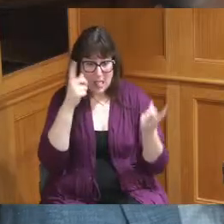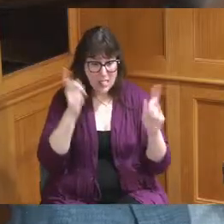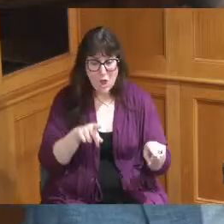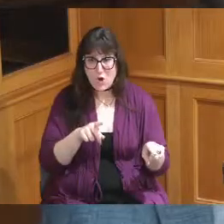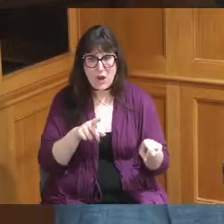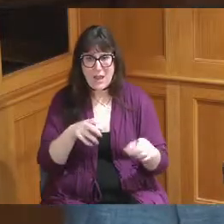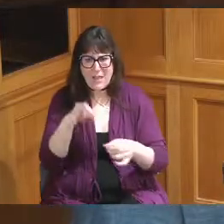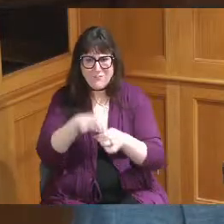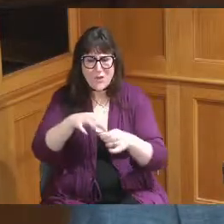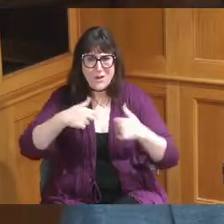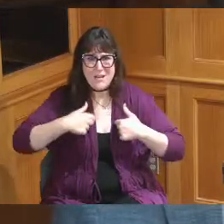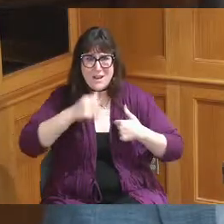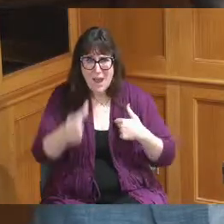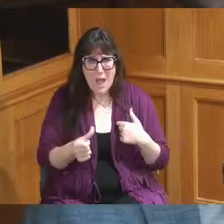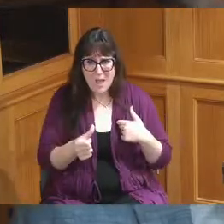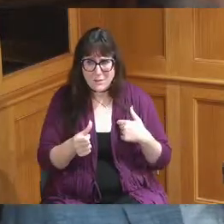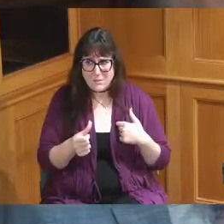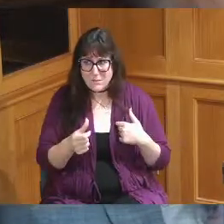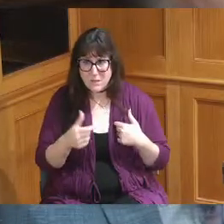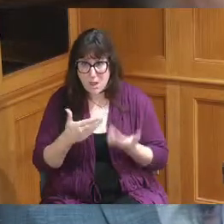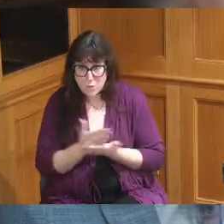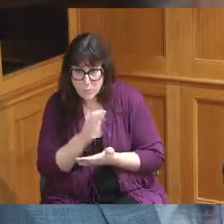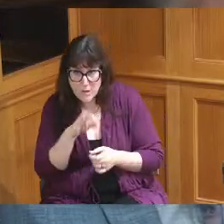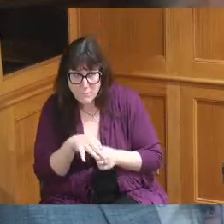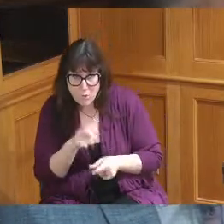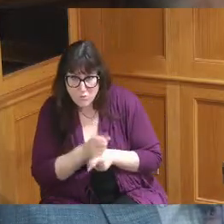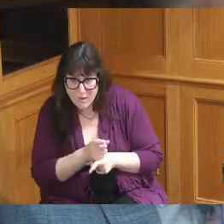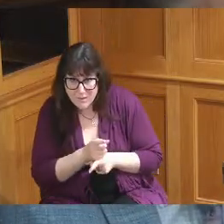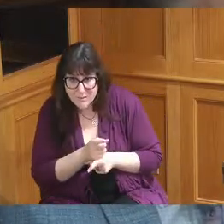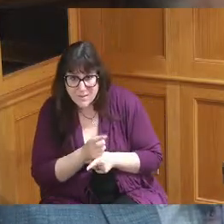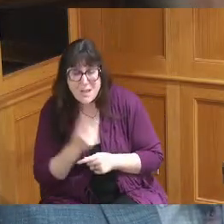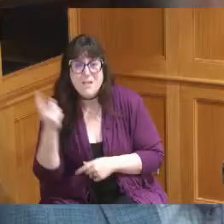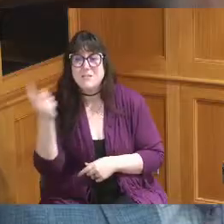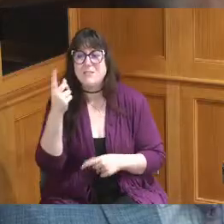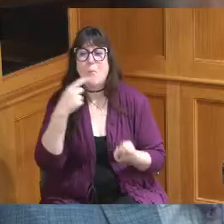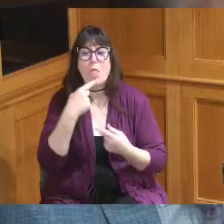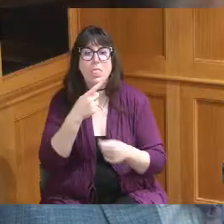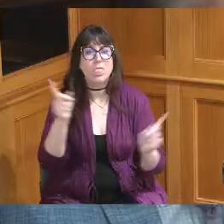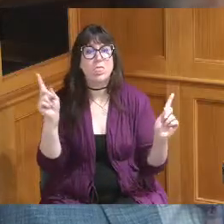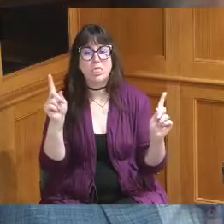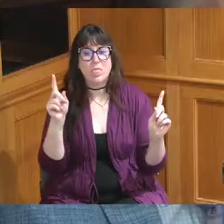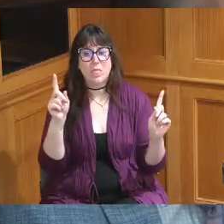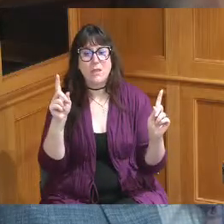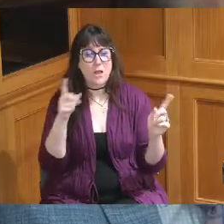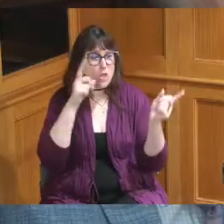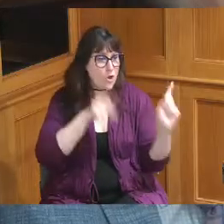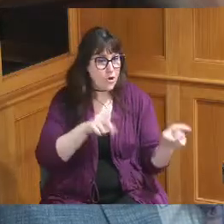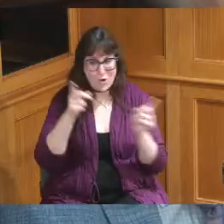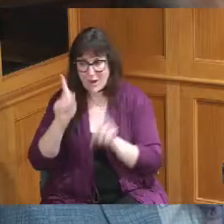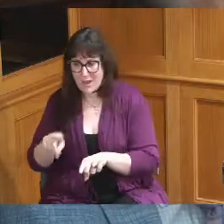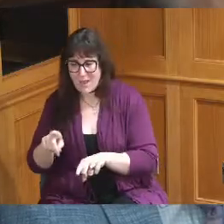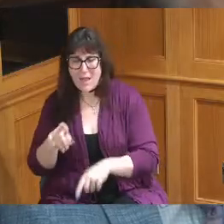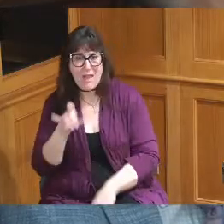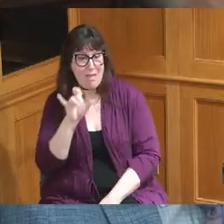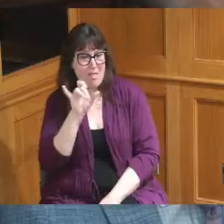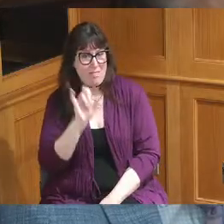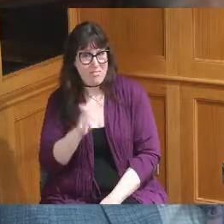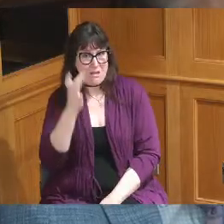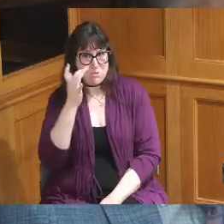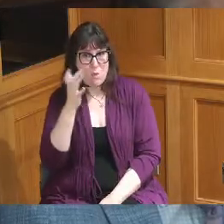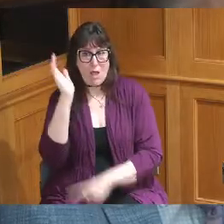yet. I should have the right to vote. Somebody put it out that the deal was already reached, and this is why the speeches was being